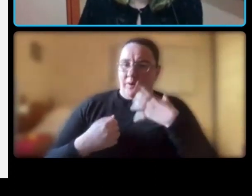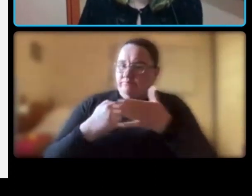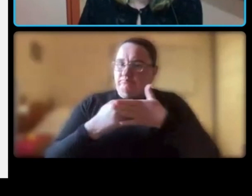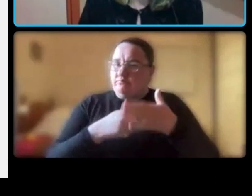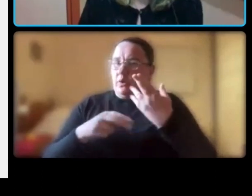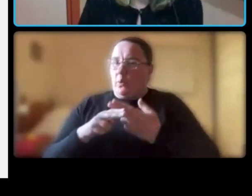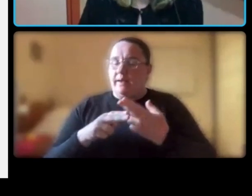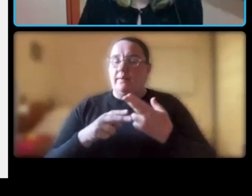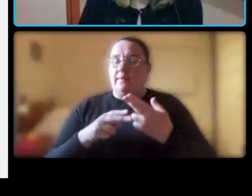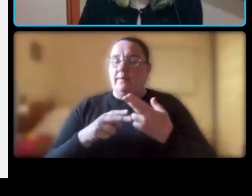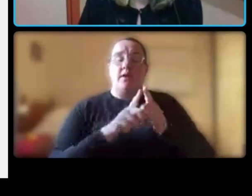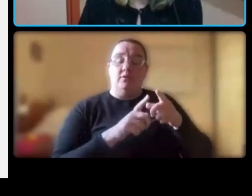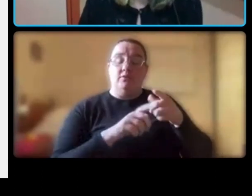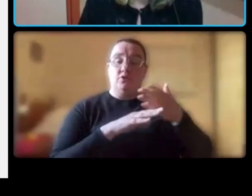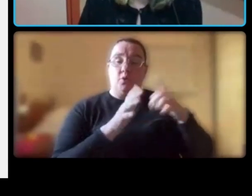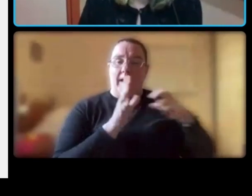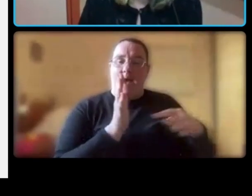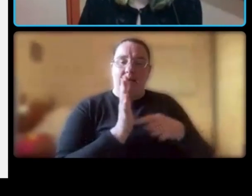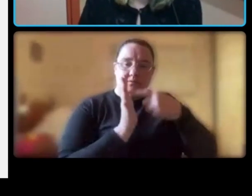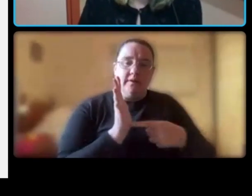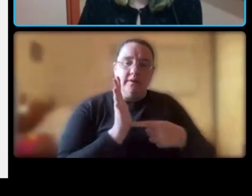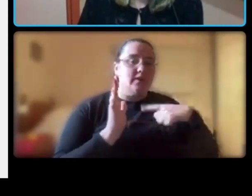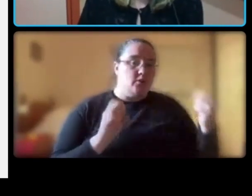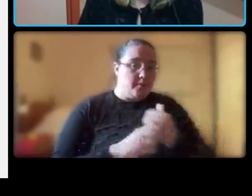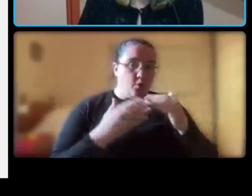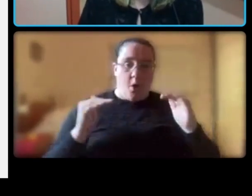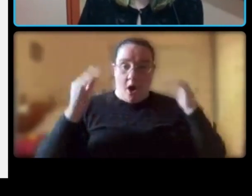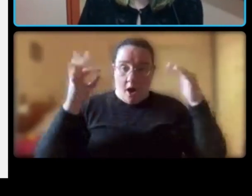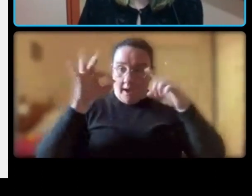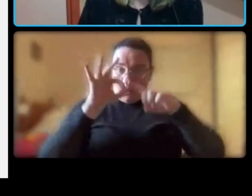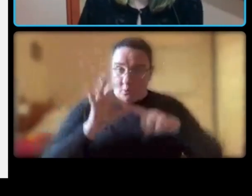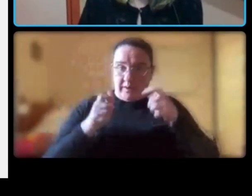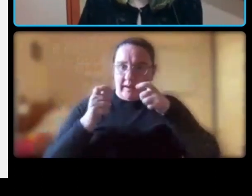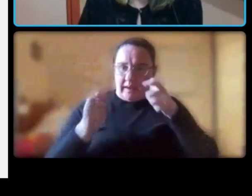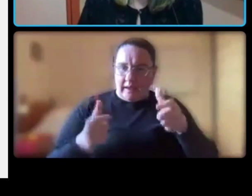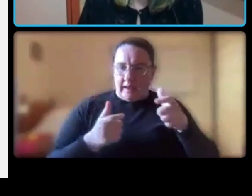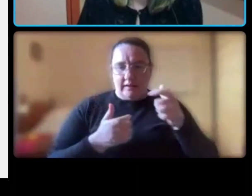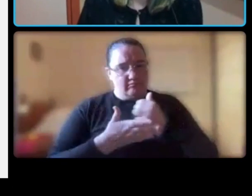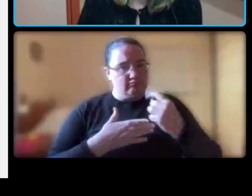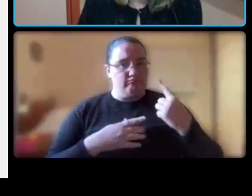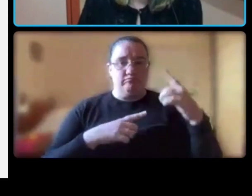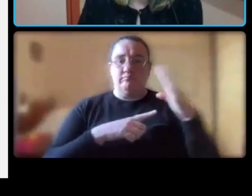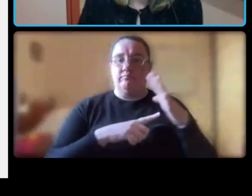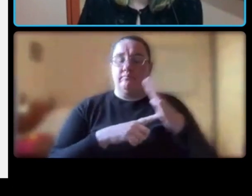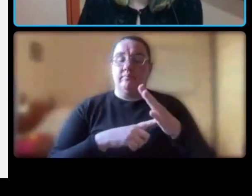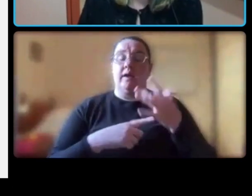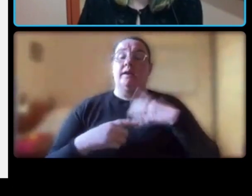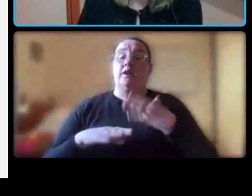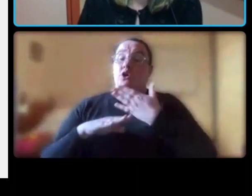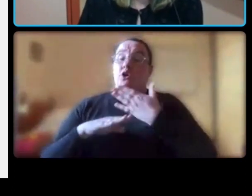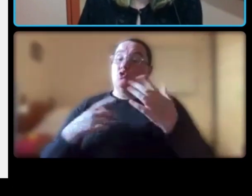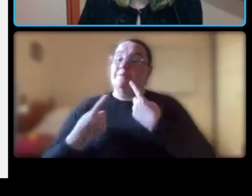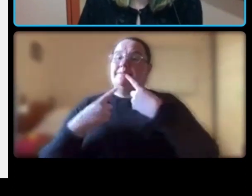ensure the concept of high quality care remains central are the proposed new Statement of Rights, which we will be consulting